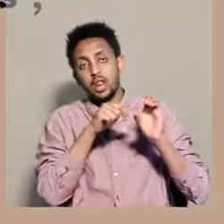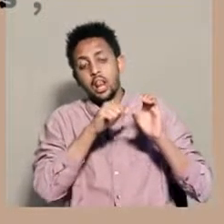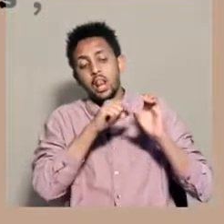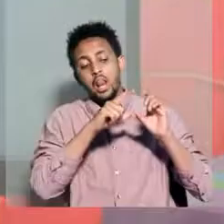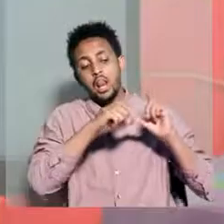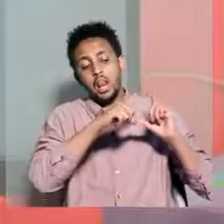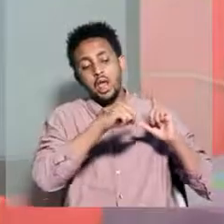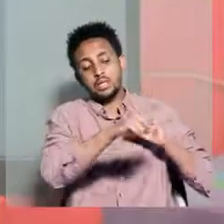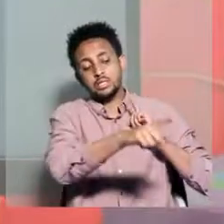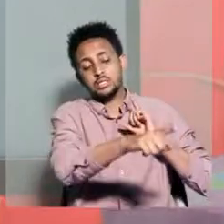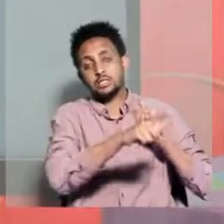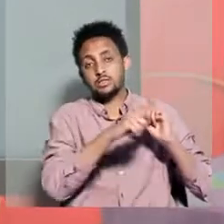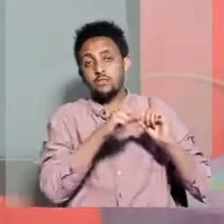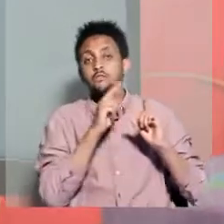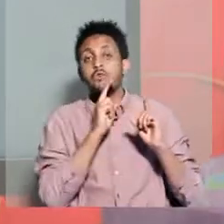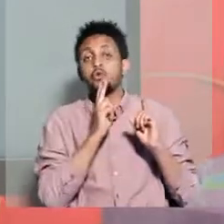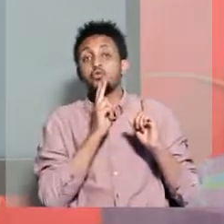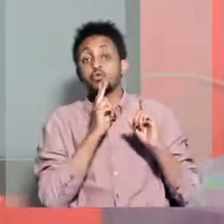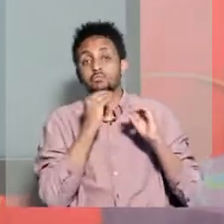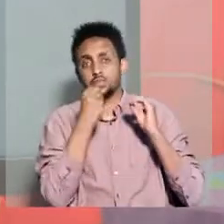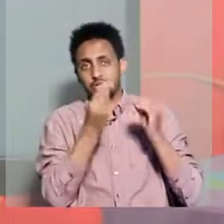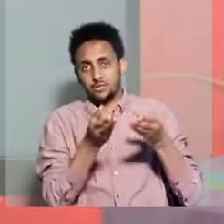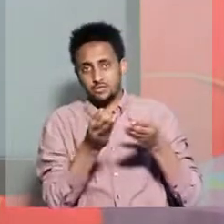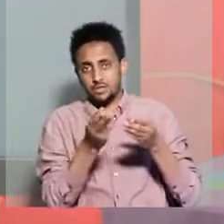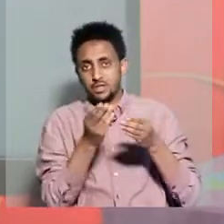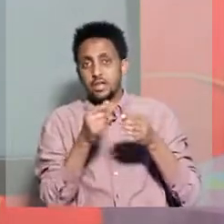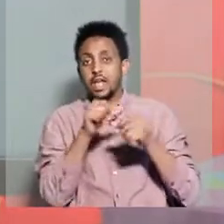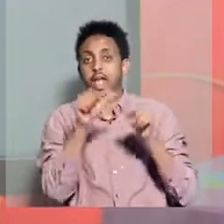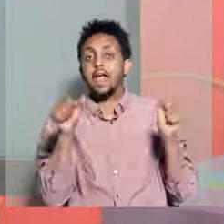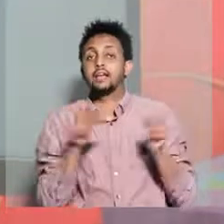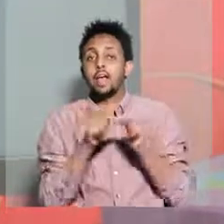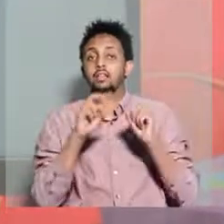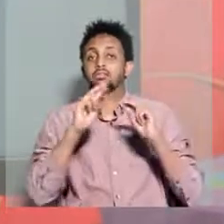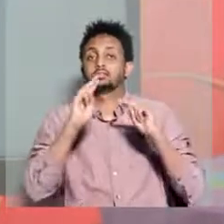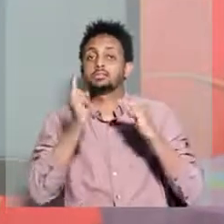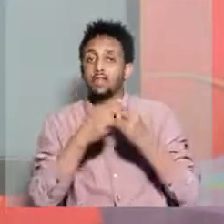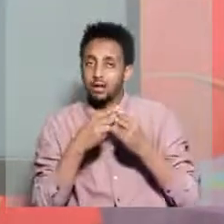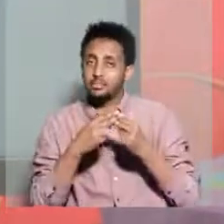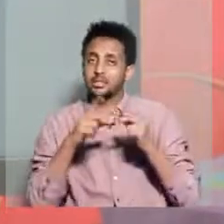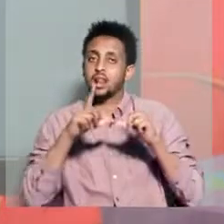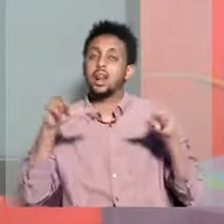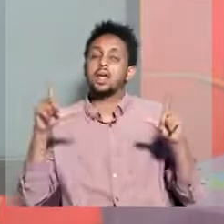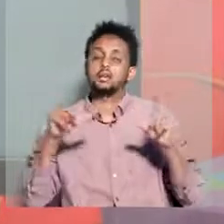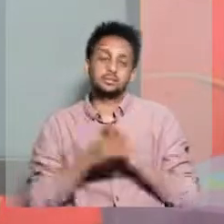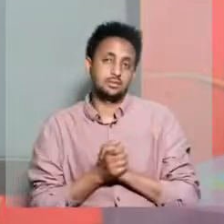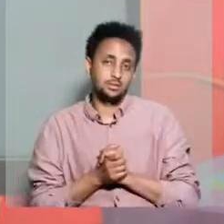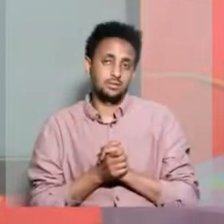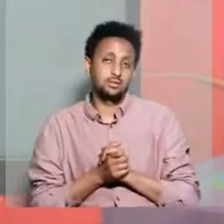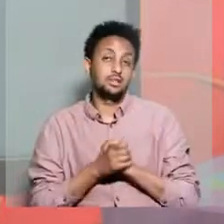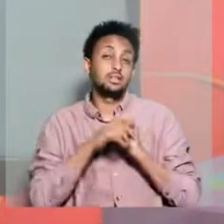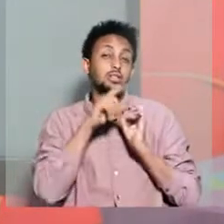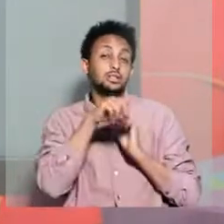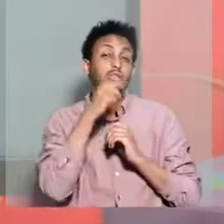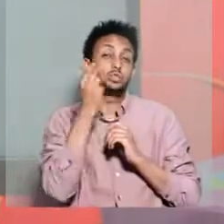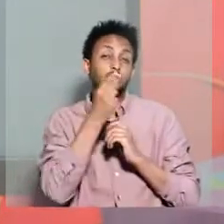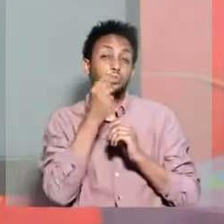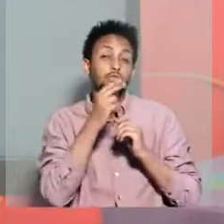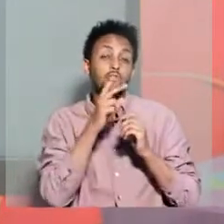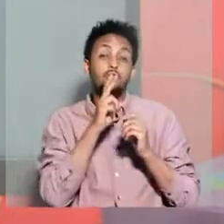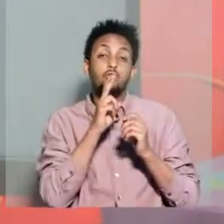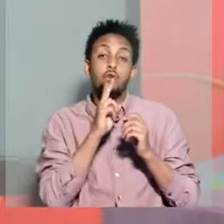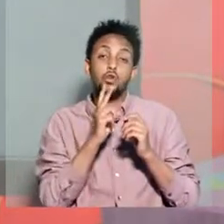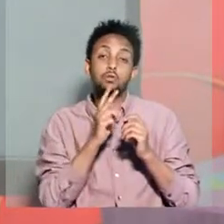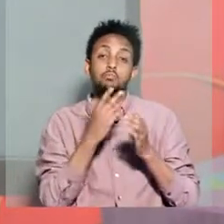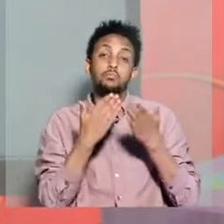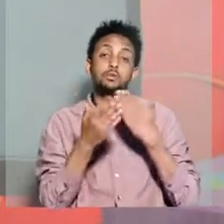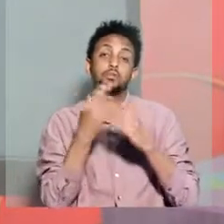pipe gives us volume. Volume can be expressed as area times length L. So instead of using the volume V,